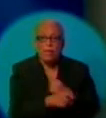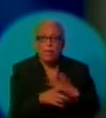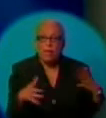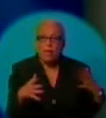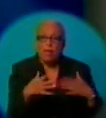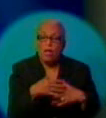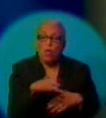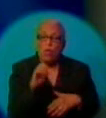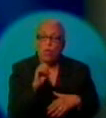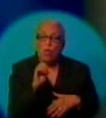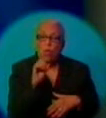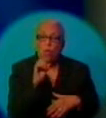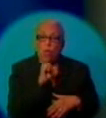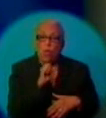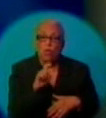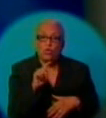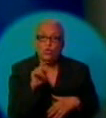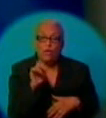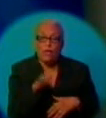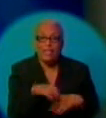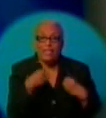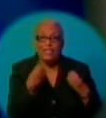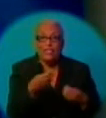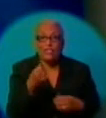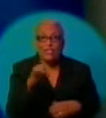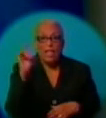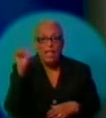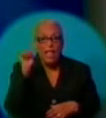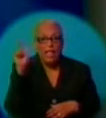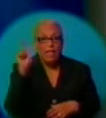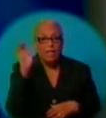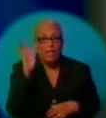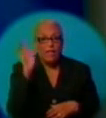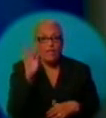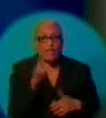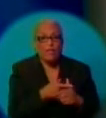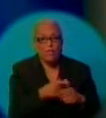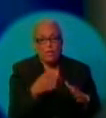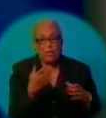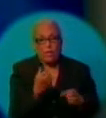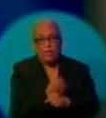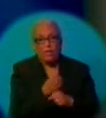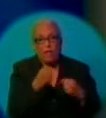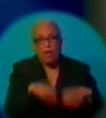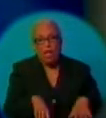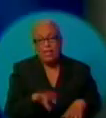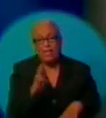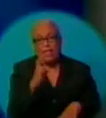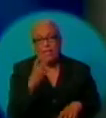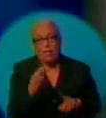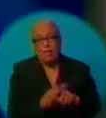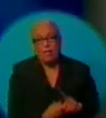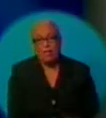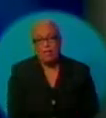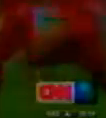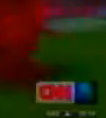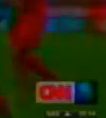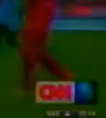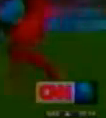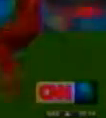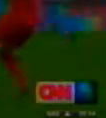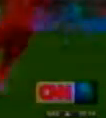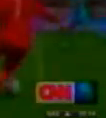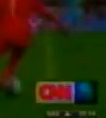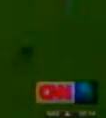major shock at Old Trafford and gives Sir Alex Ferguson's side their first home defeat in 17 months. Although they were the